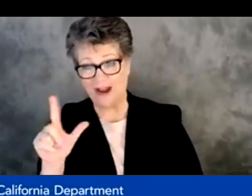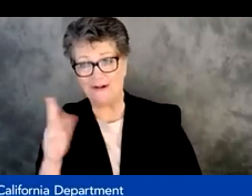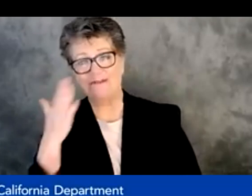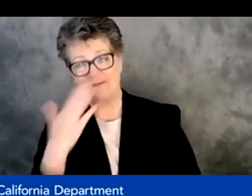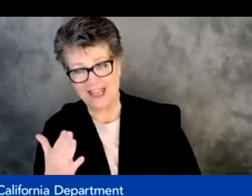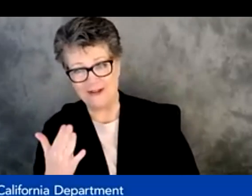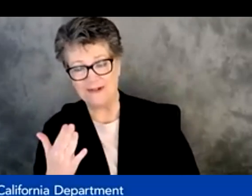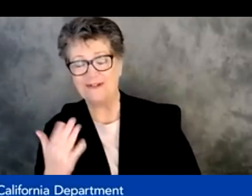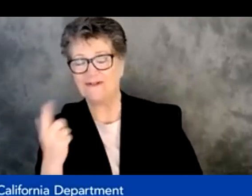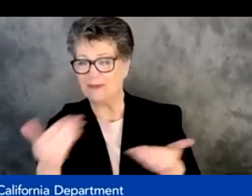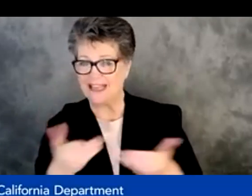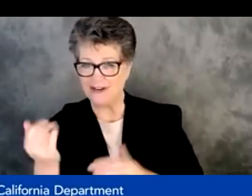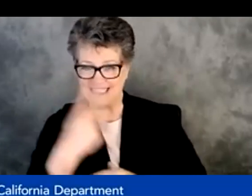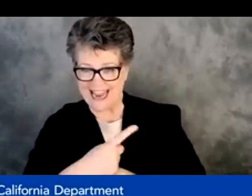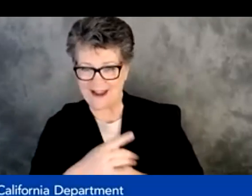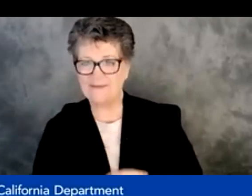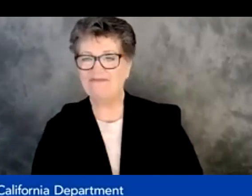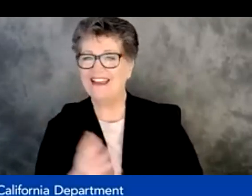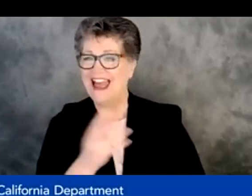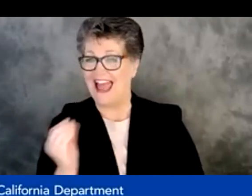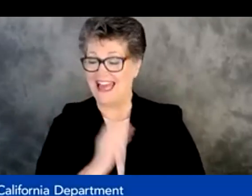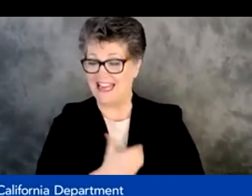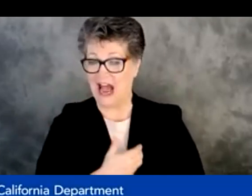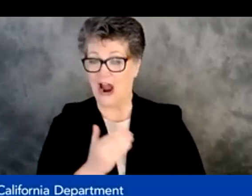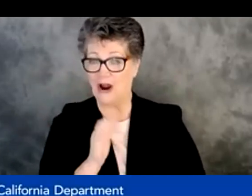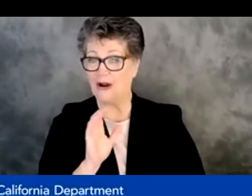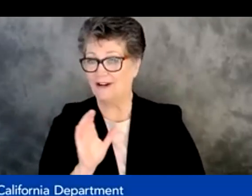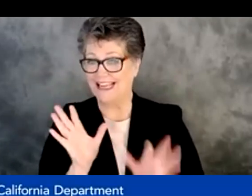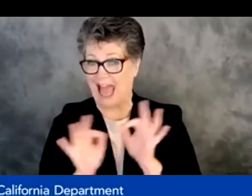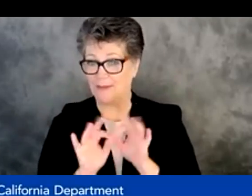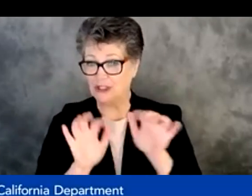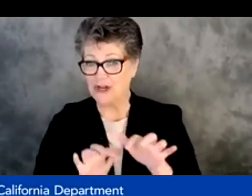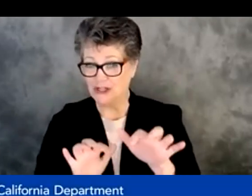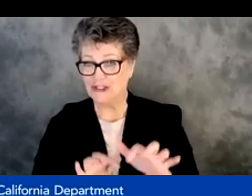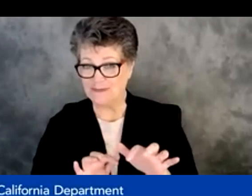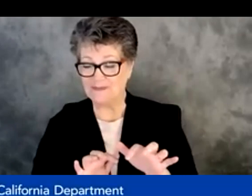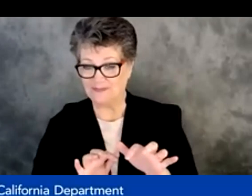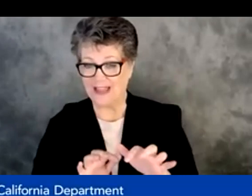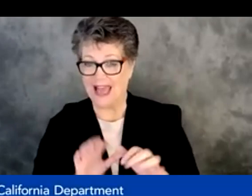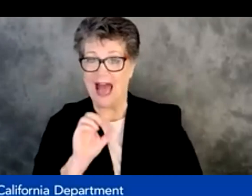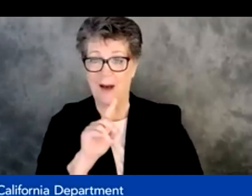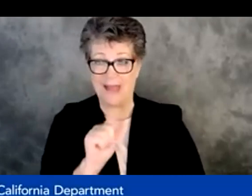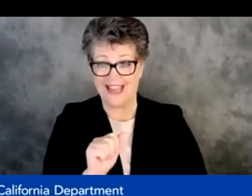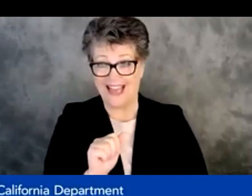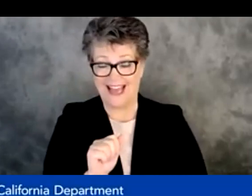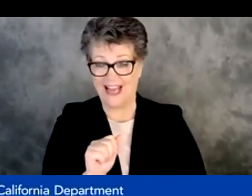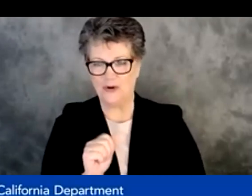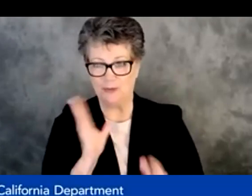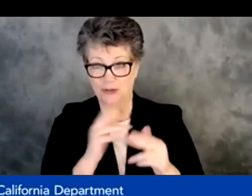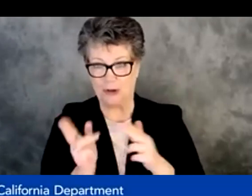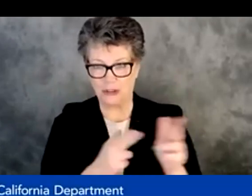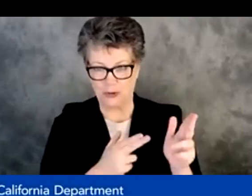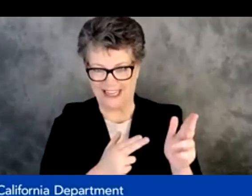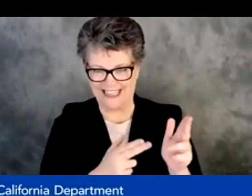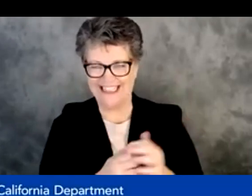for being here today. And our closed captioner, Amanda, who's been